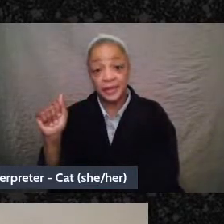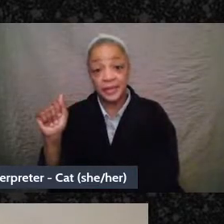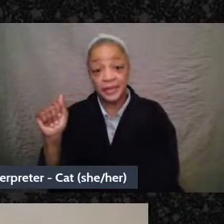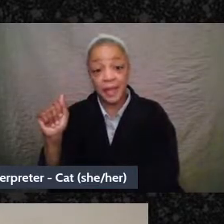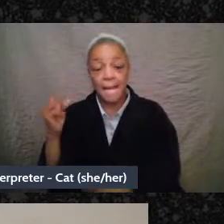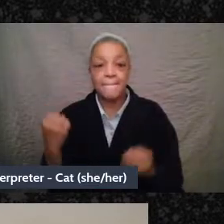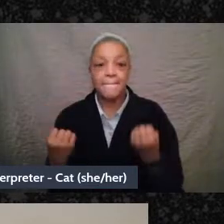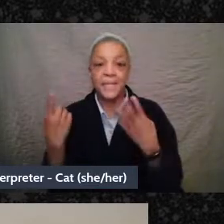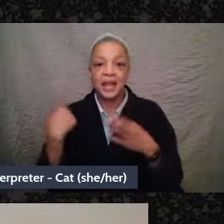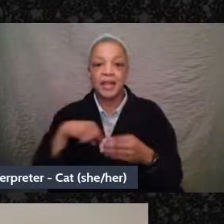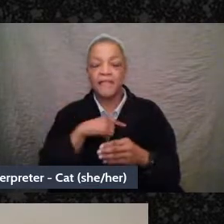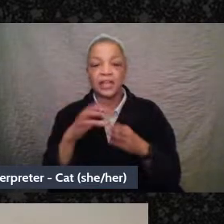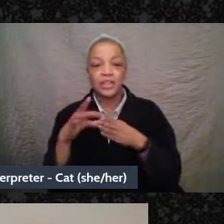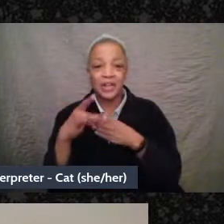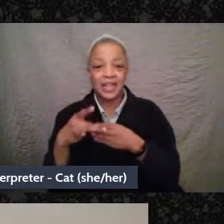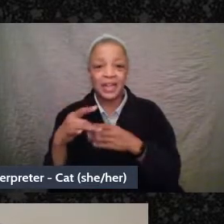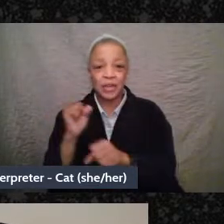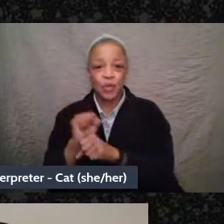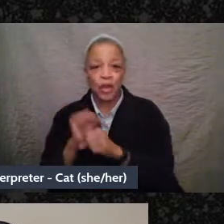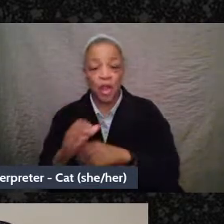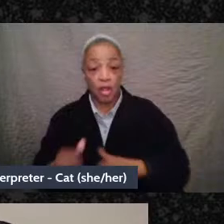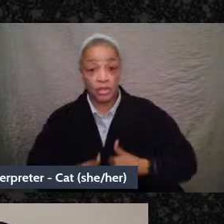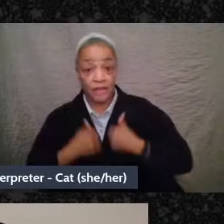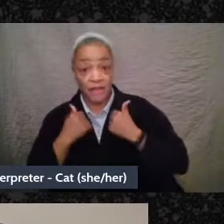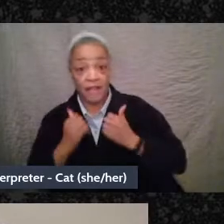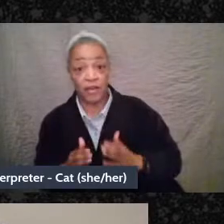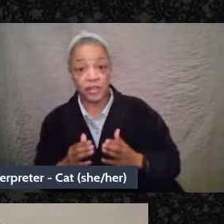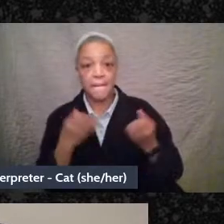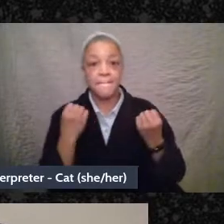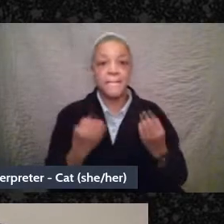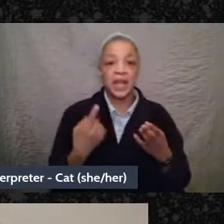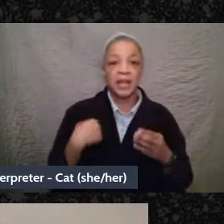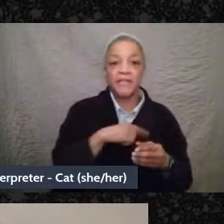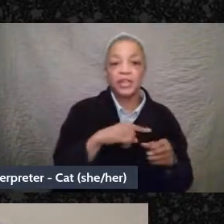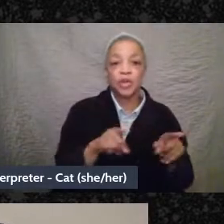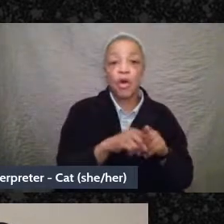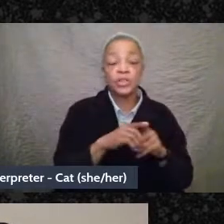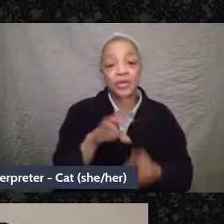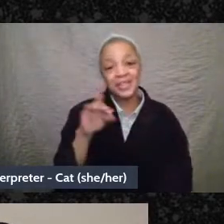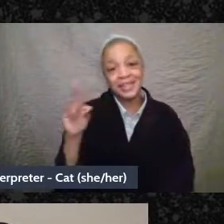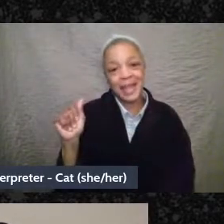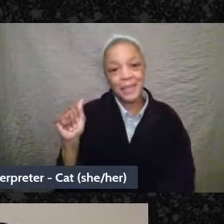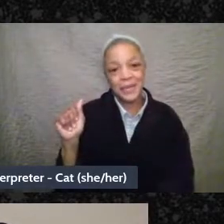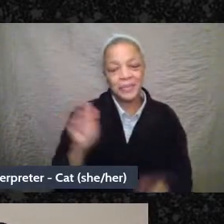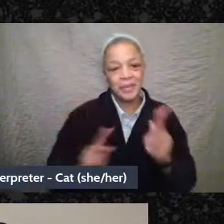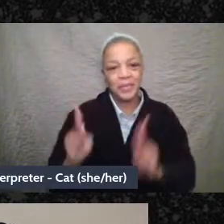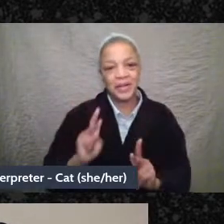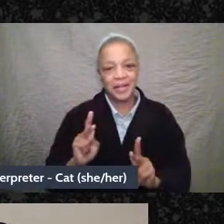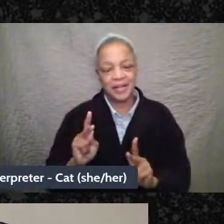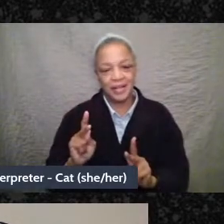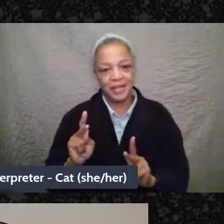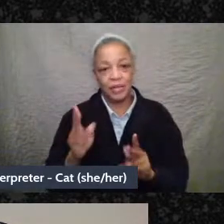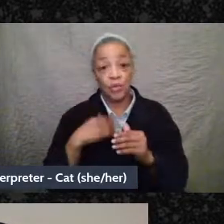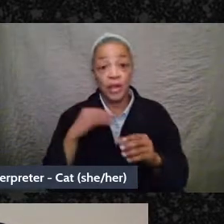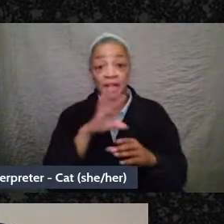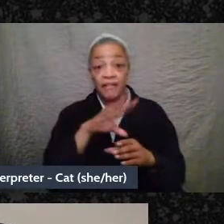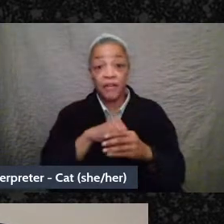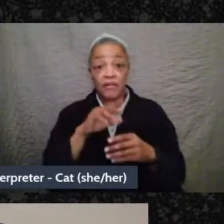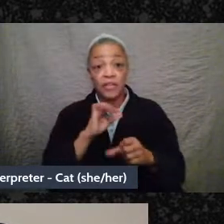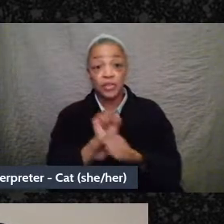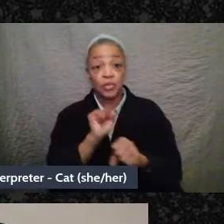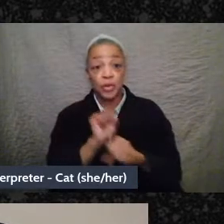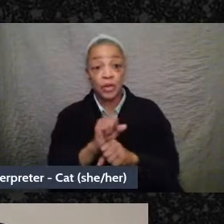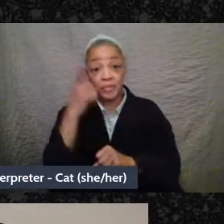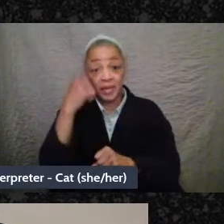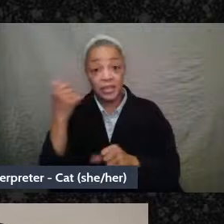are leading this work and in this movement are survivors, many of us are also disabled and are in this work because we